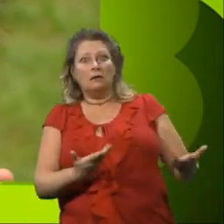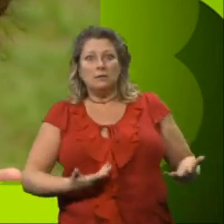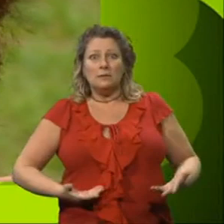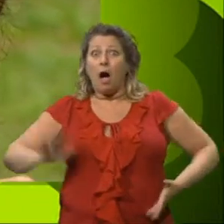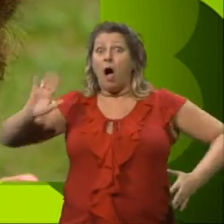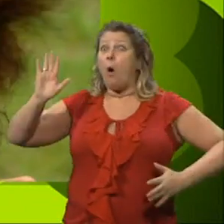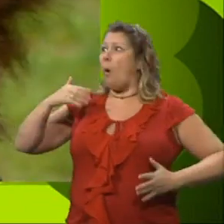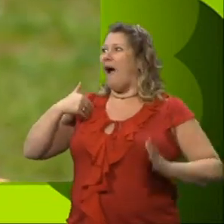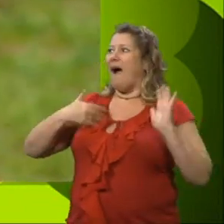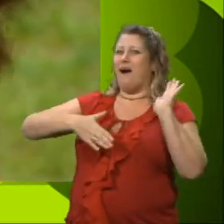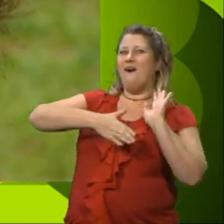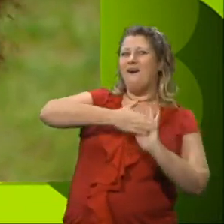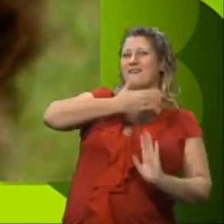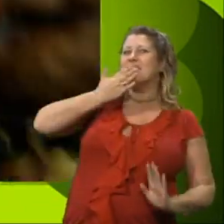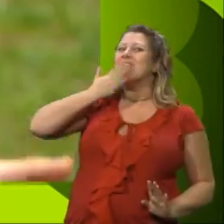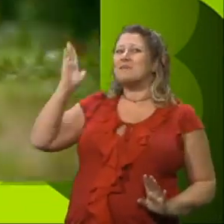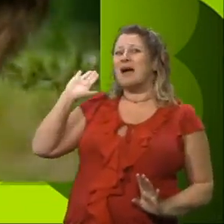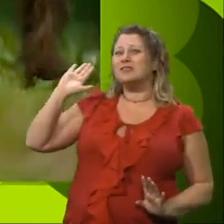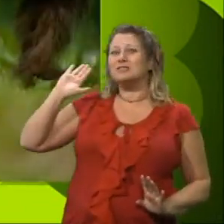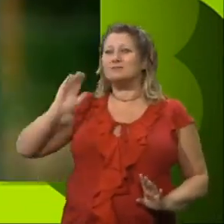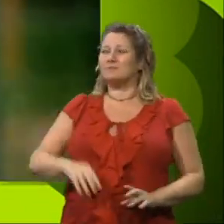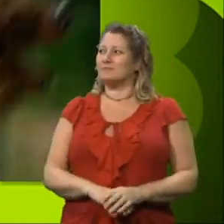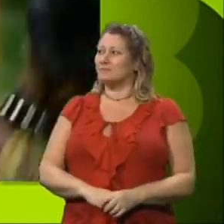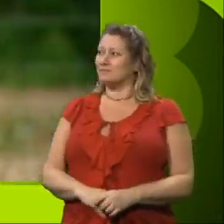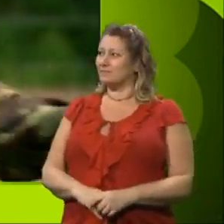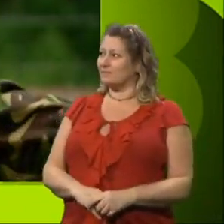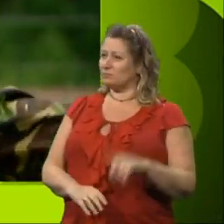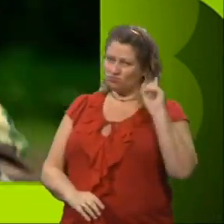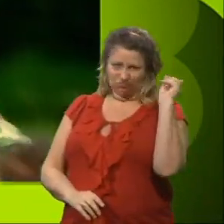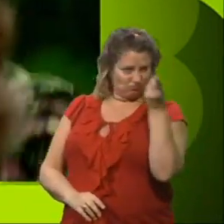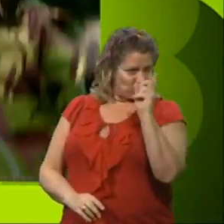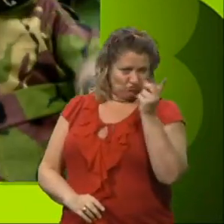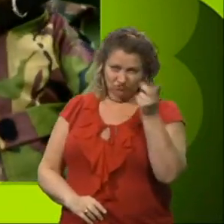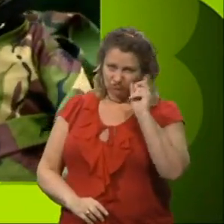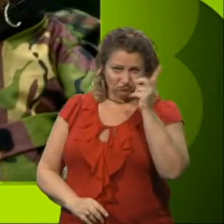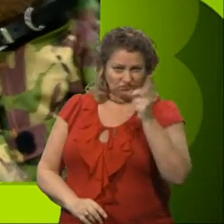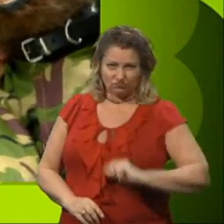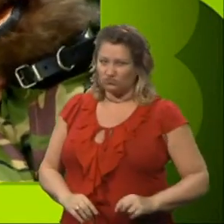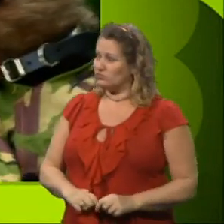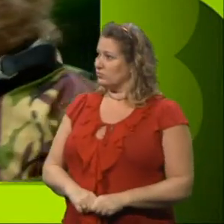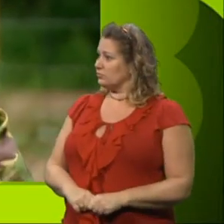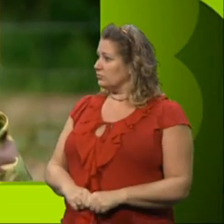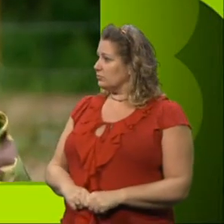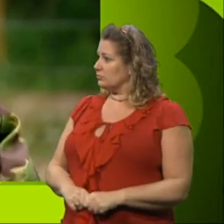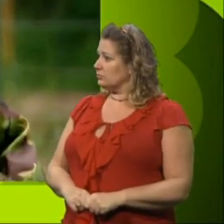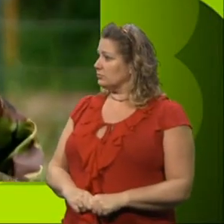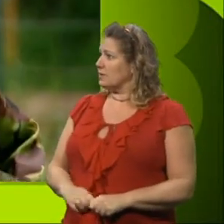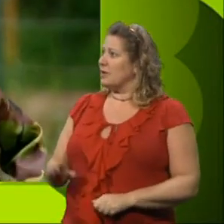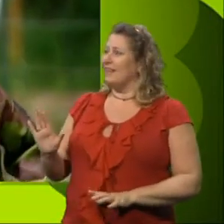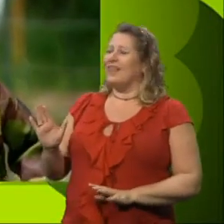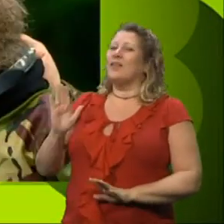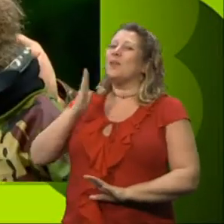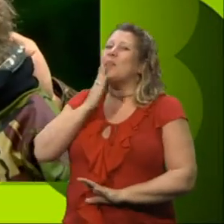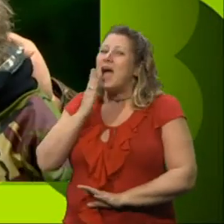I'll be off now. Thank you very much. Not so fast, Slacker! Thank